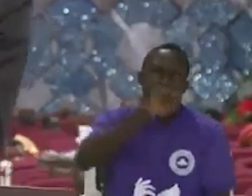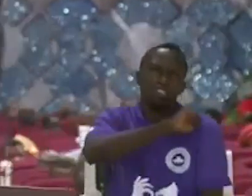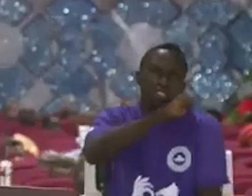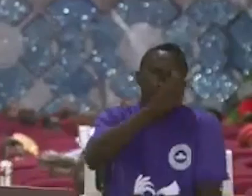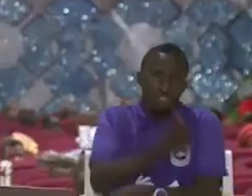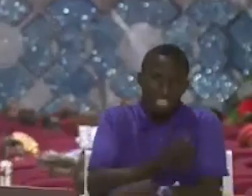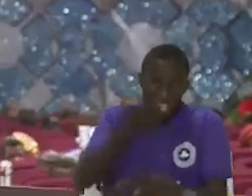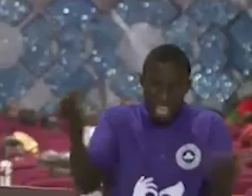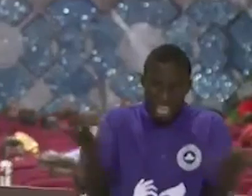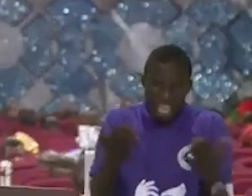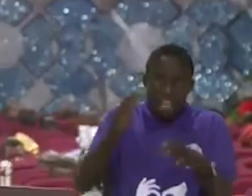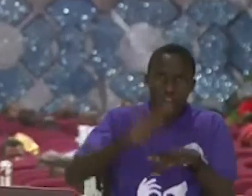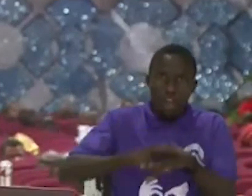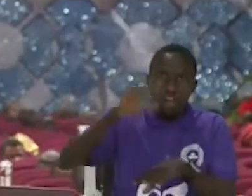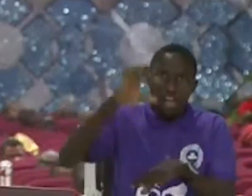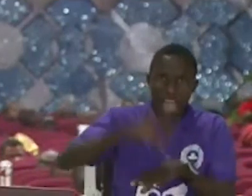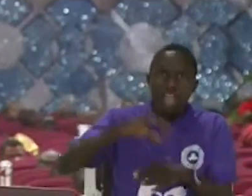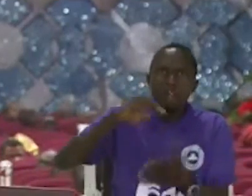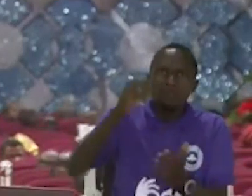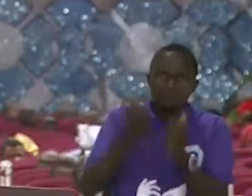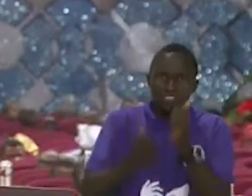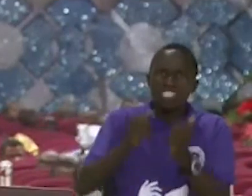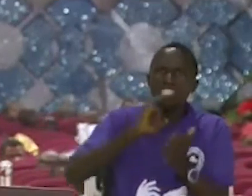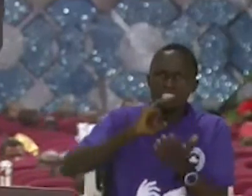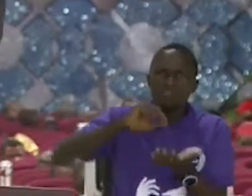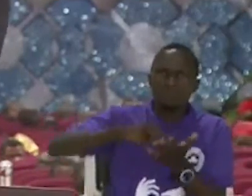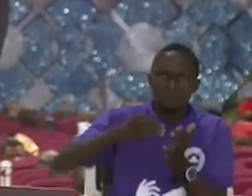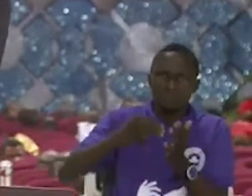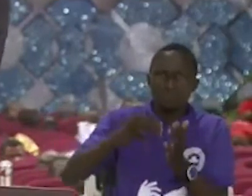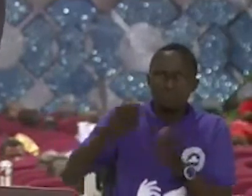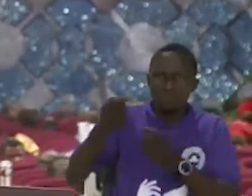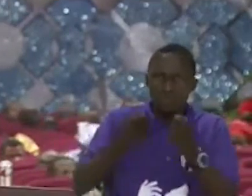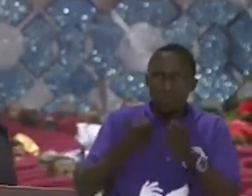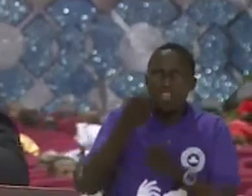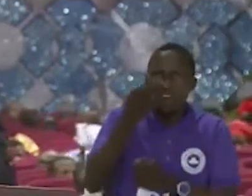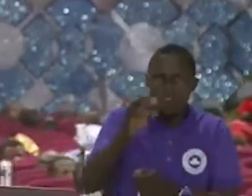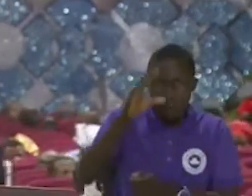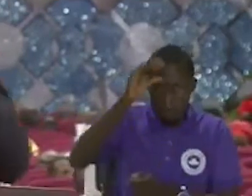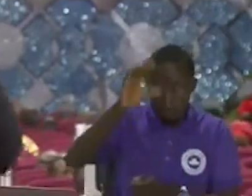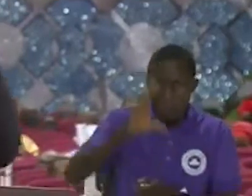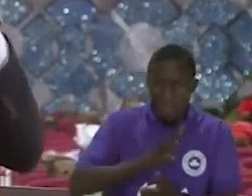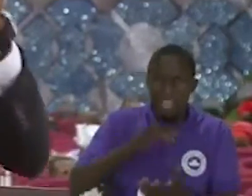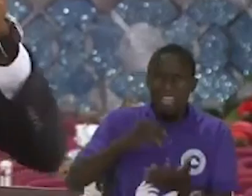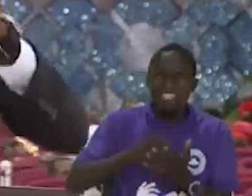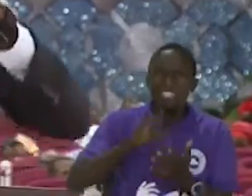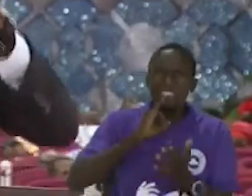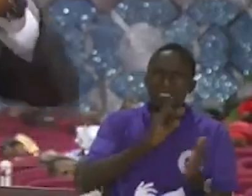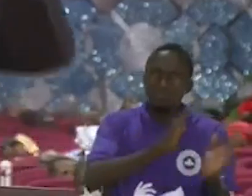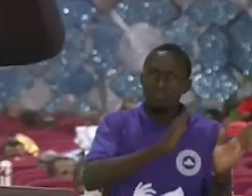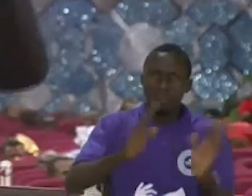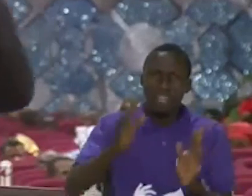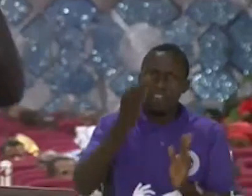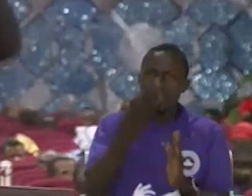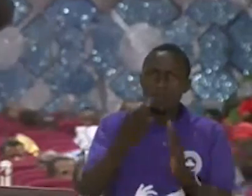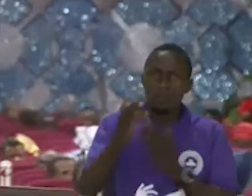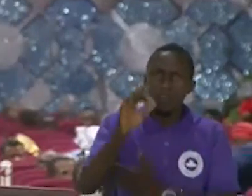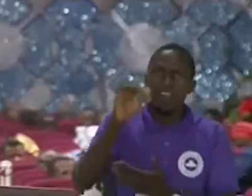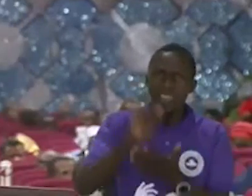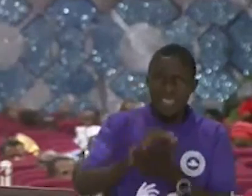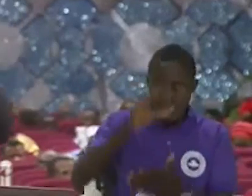here on earth, which is the domain of man. Which is the domain of man. It is the plan of God and the purpose of God that man